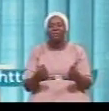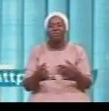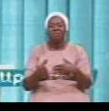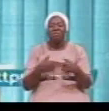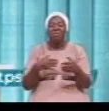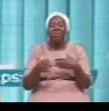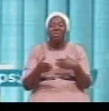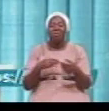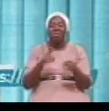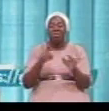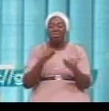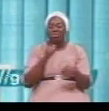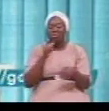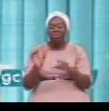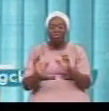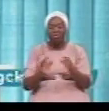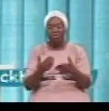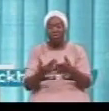Whatever you couldn't do before,